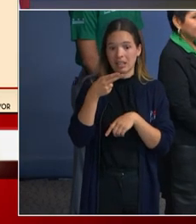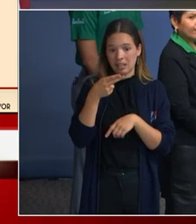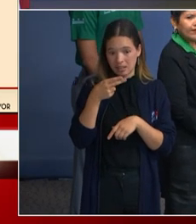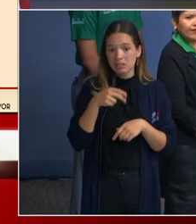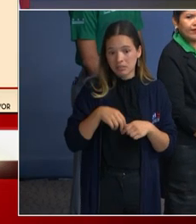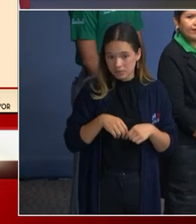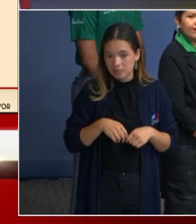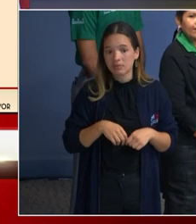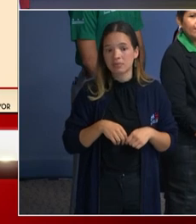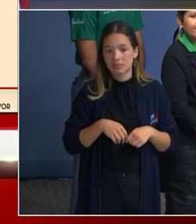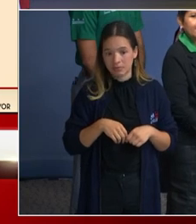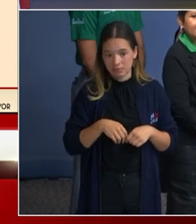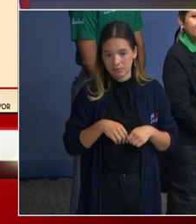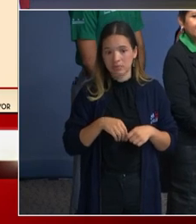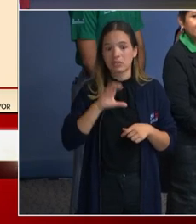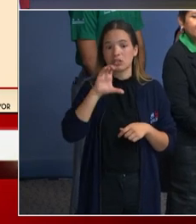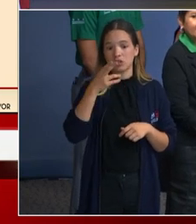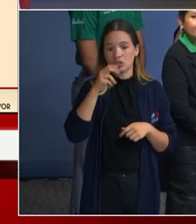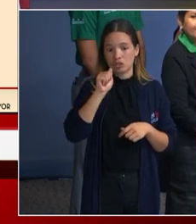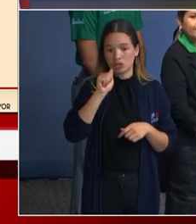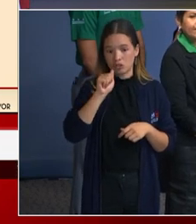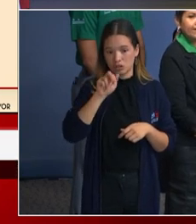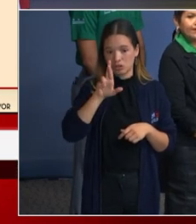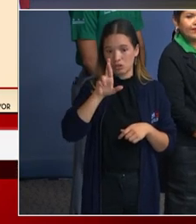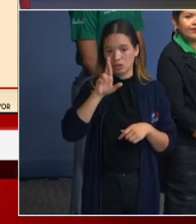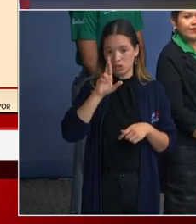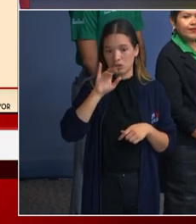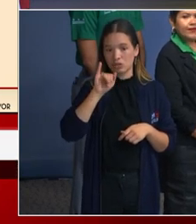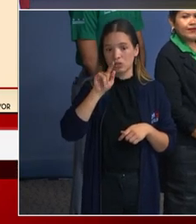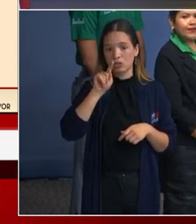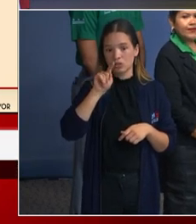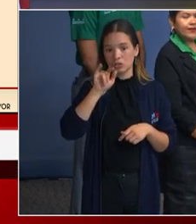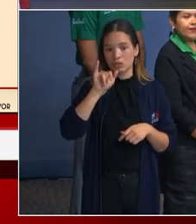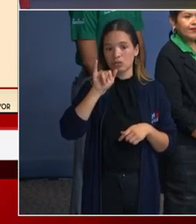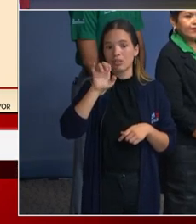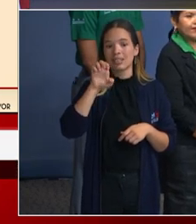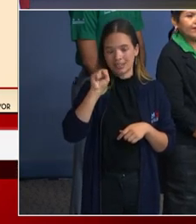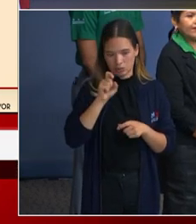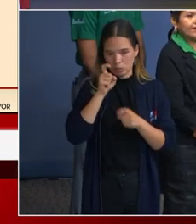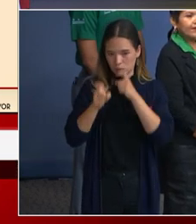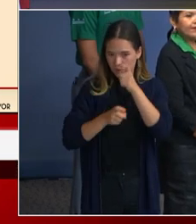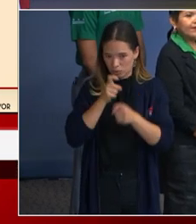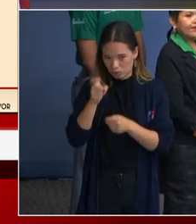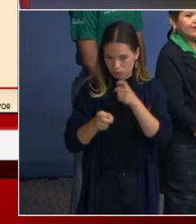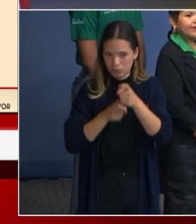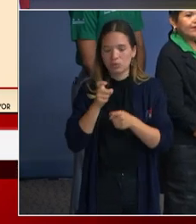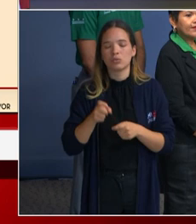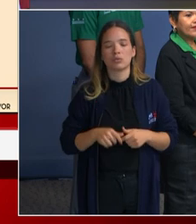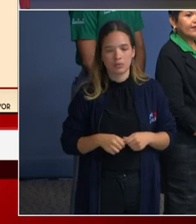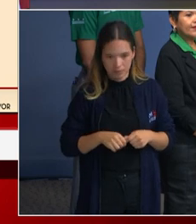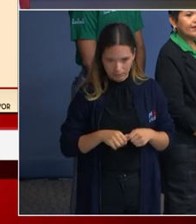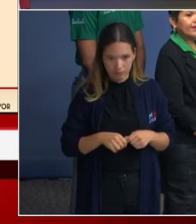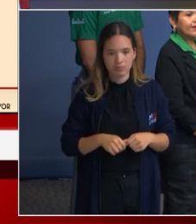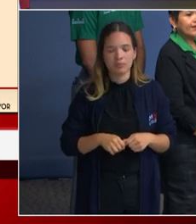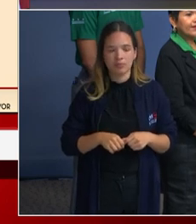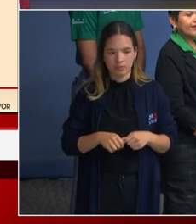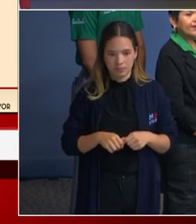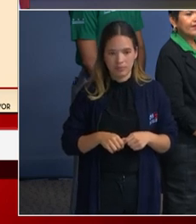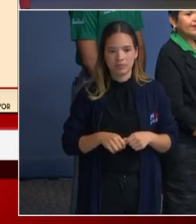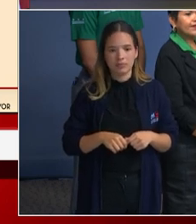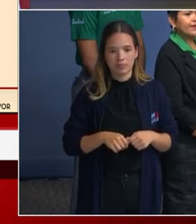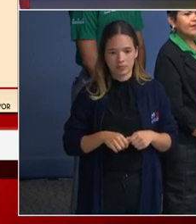As you've heard me say a number of times, that we, regardless of the